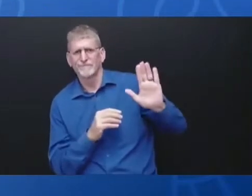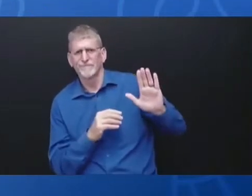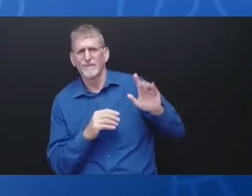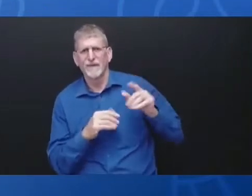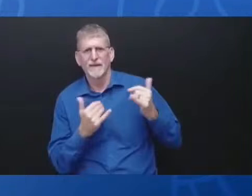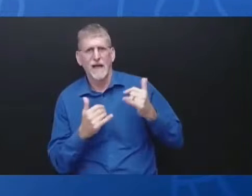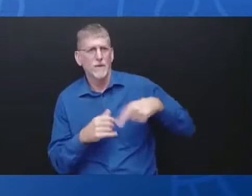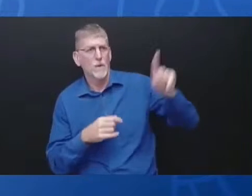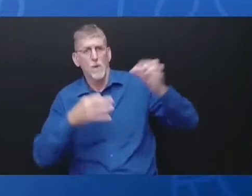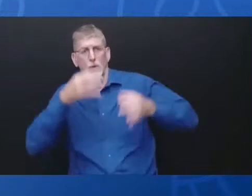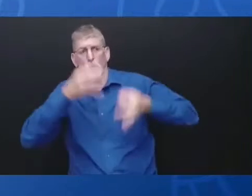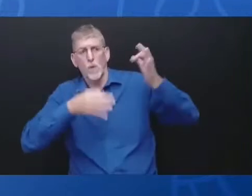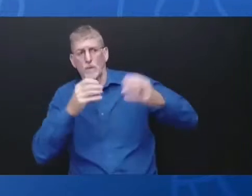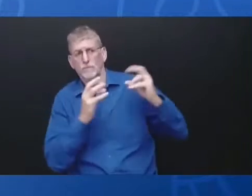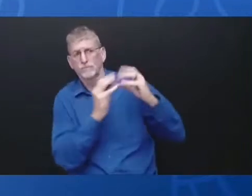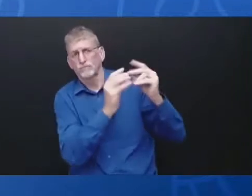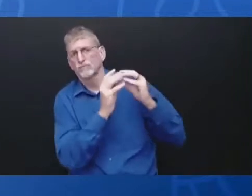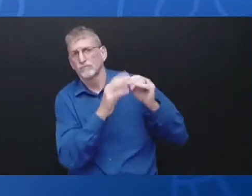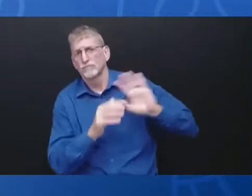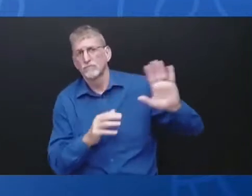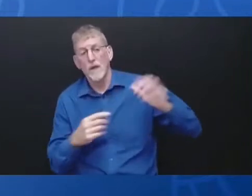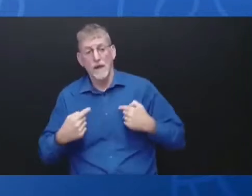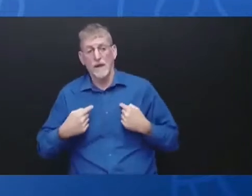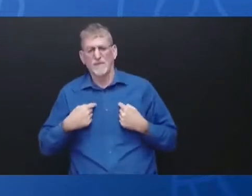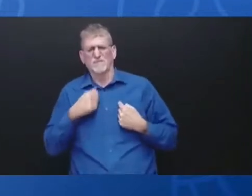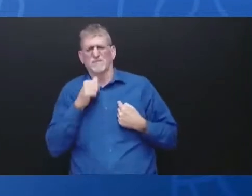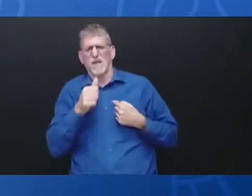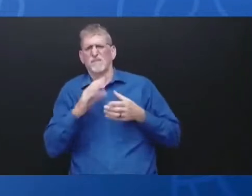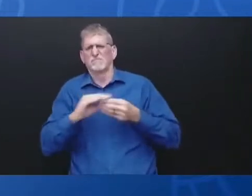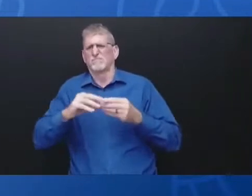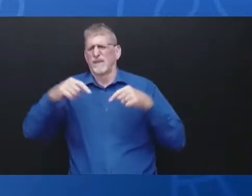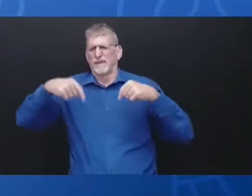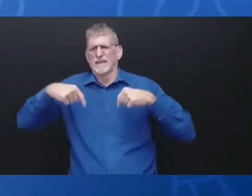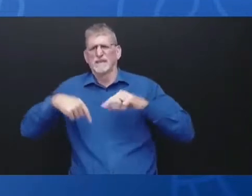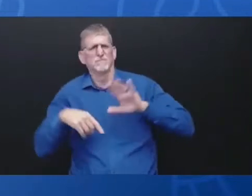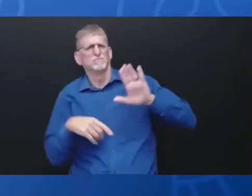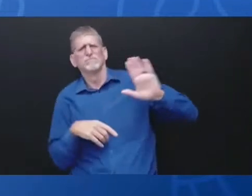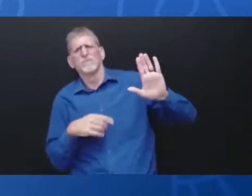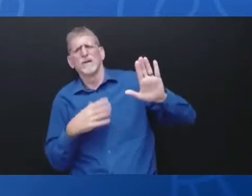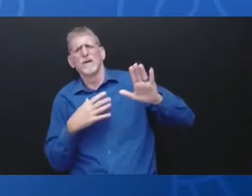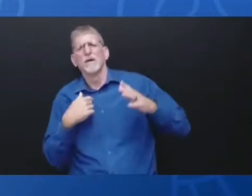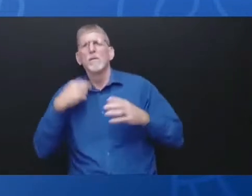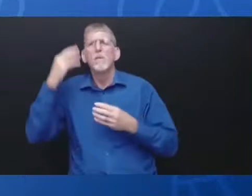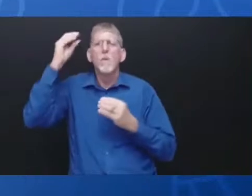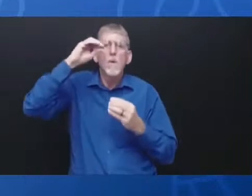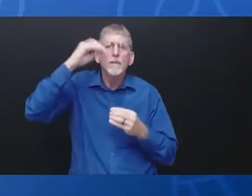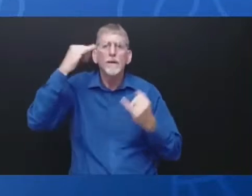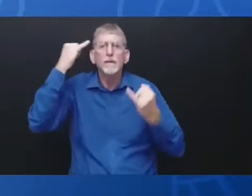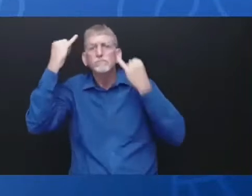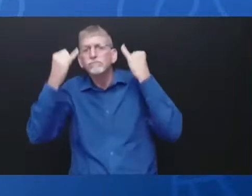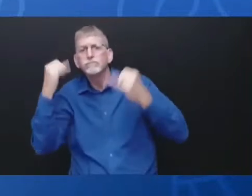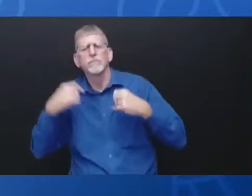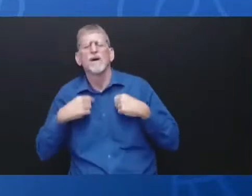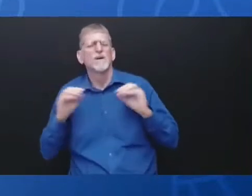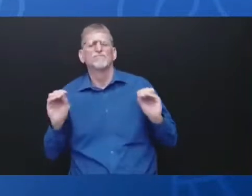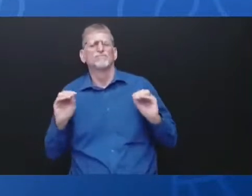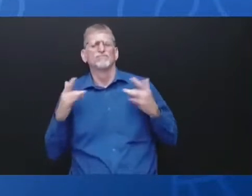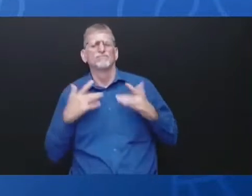pontificate on or guess or muse about what's going on with the courts at this point. So clearly the White House has been very